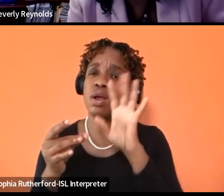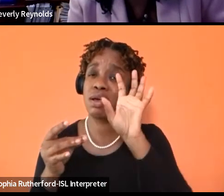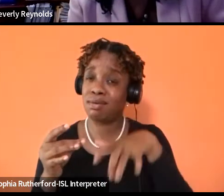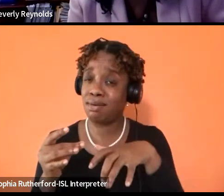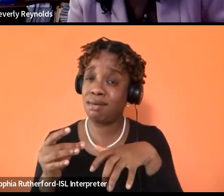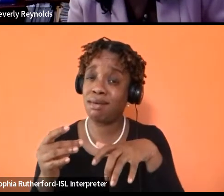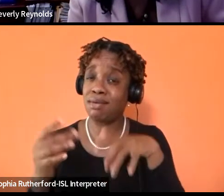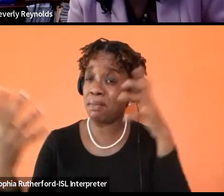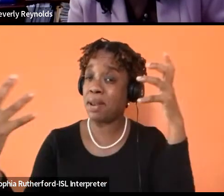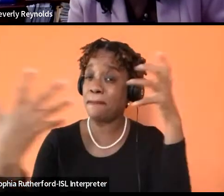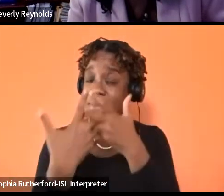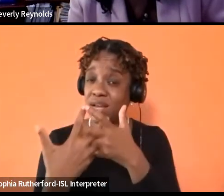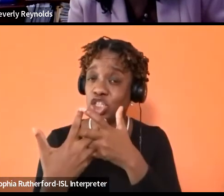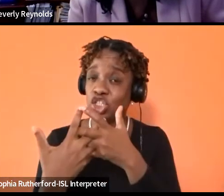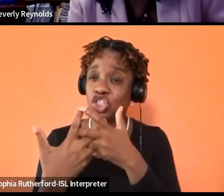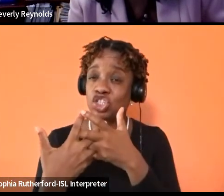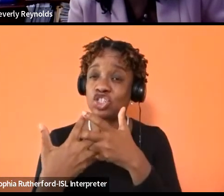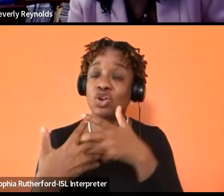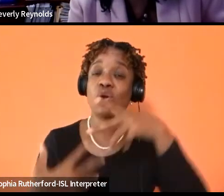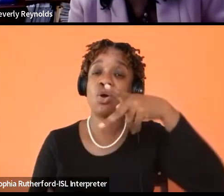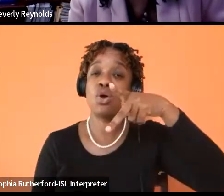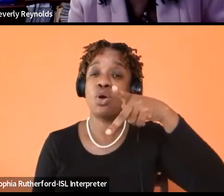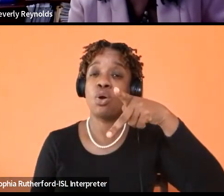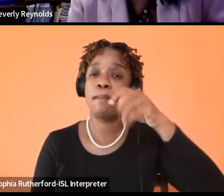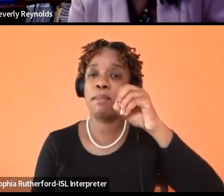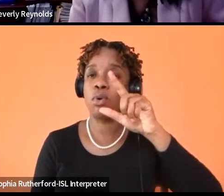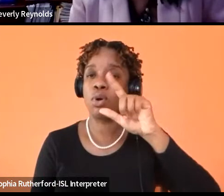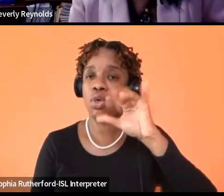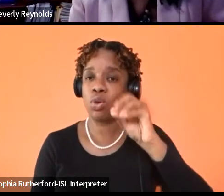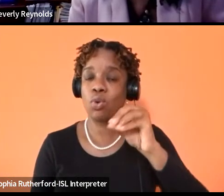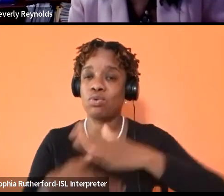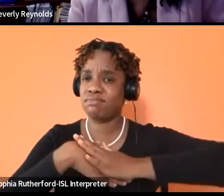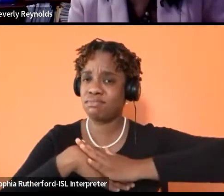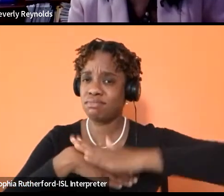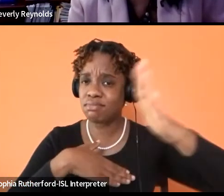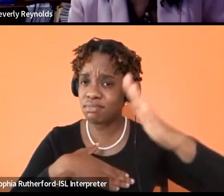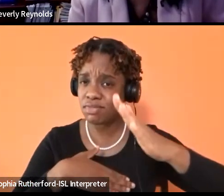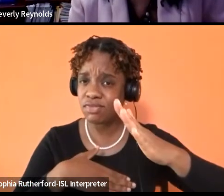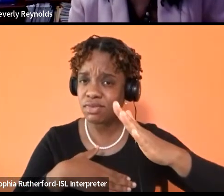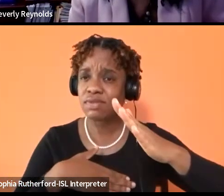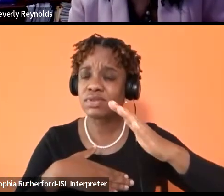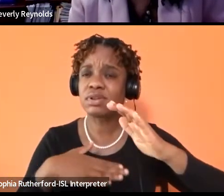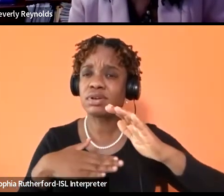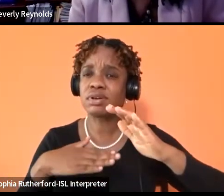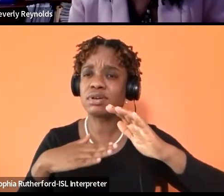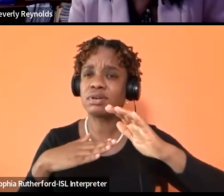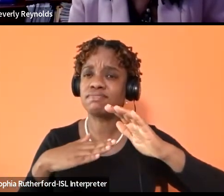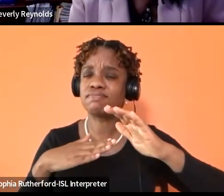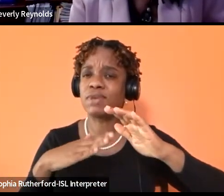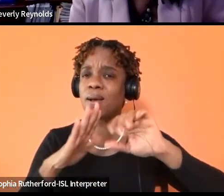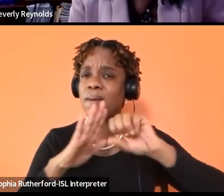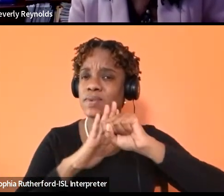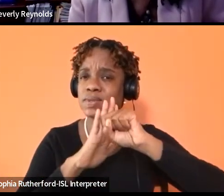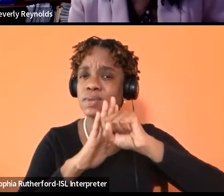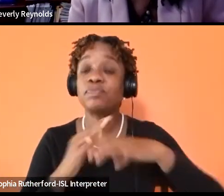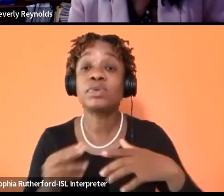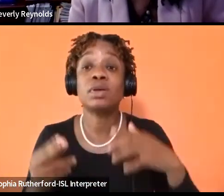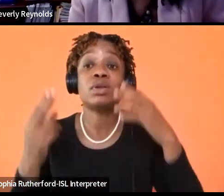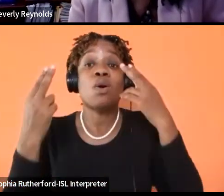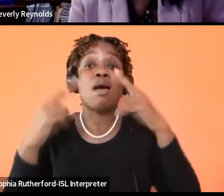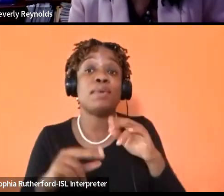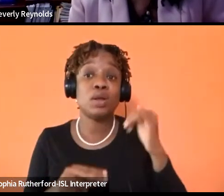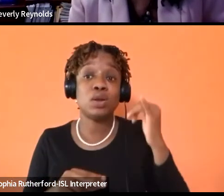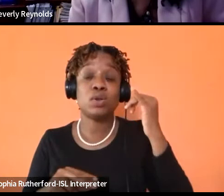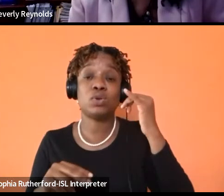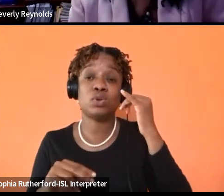syndrome. Thank you for that question. Thank you. Post-polio syndrome, what a lot of people don't know, is 30 years after having been